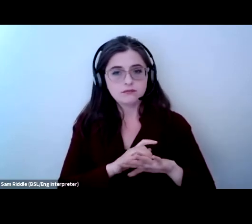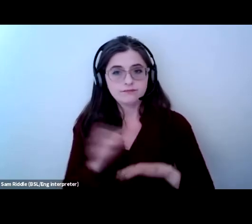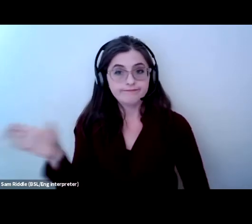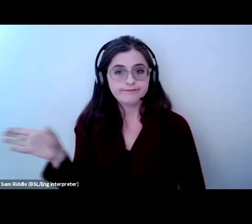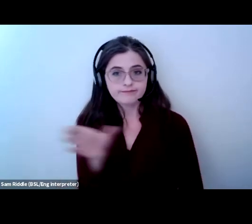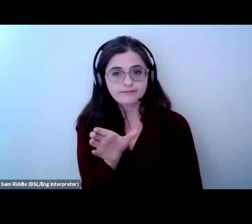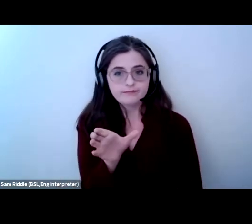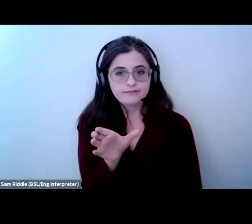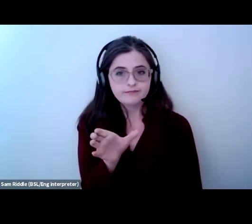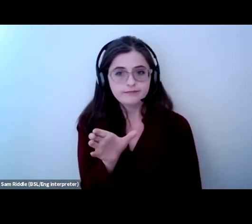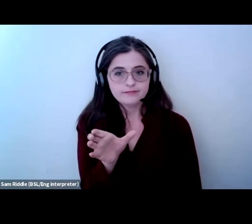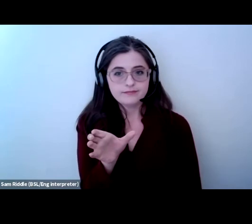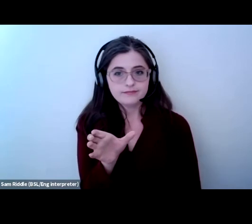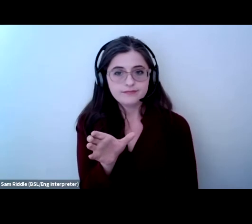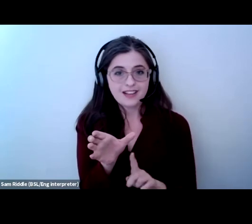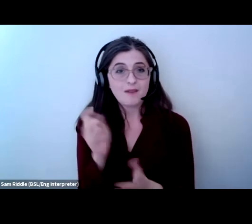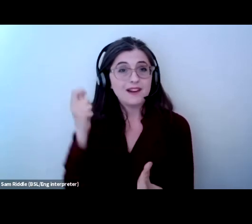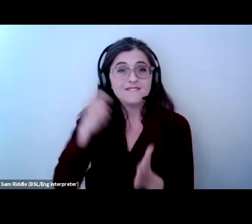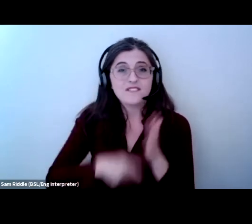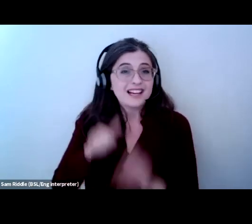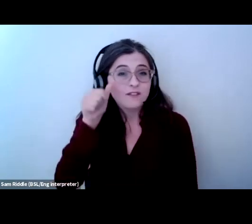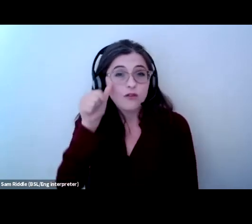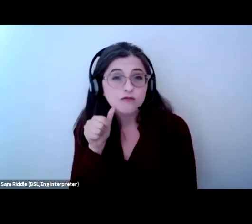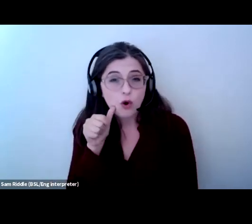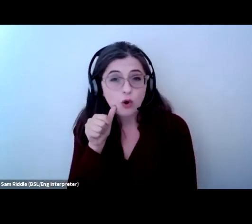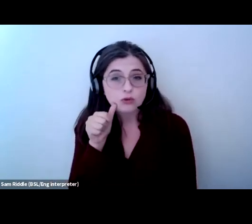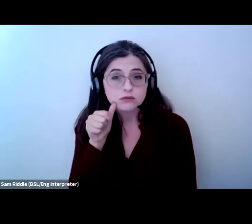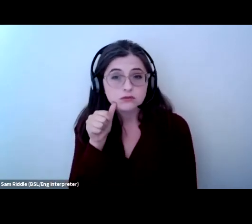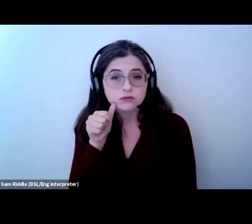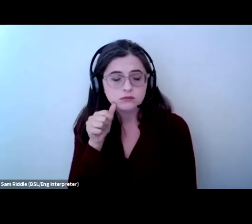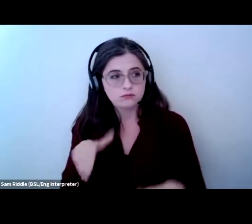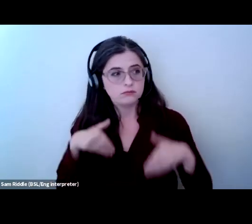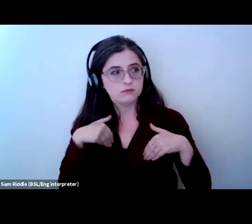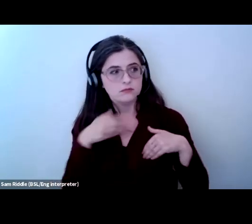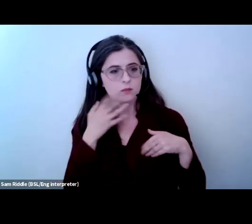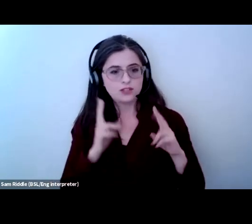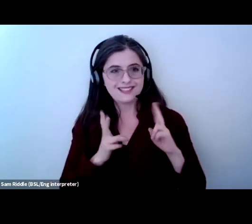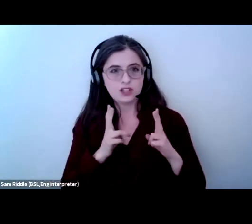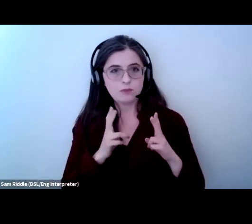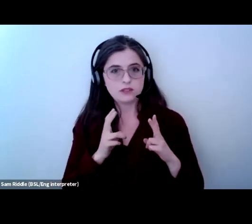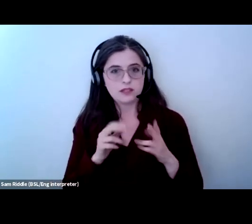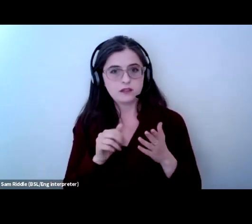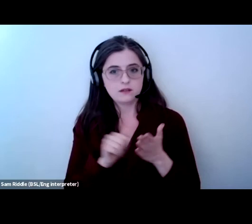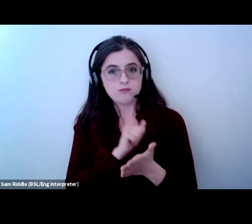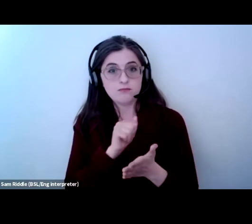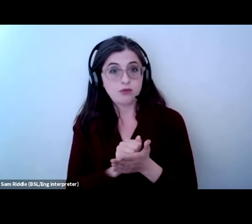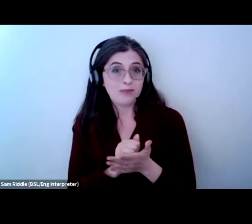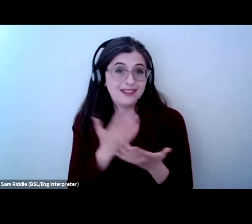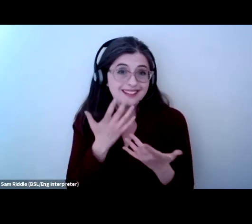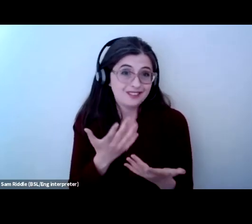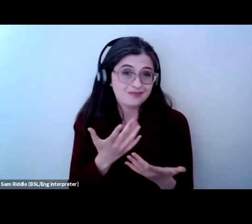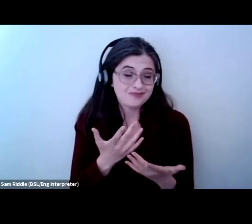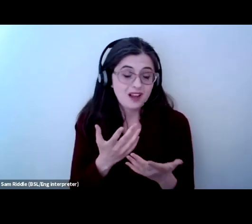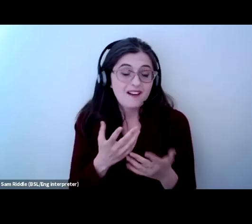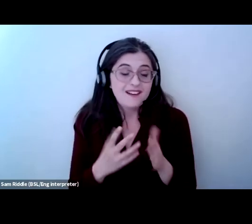been fined for fraud and all sorts when they weren't actually interpreting properly. And also in